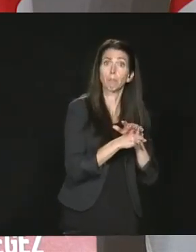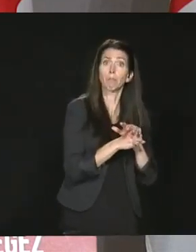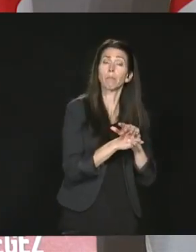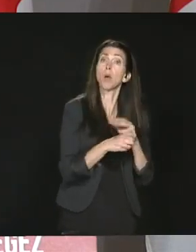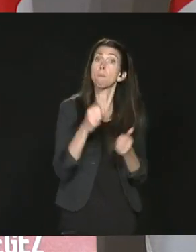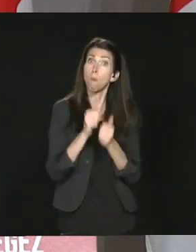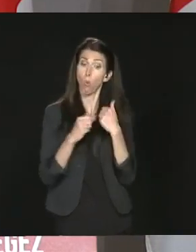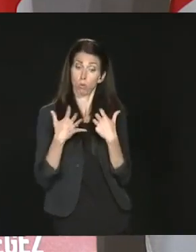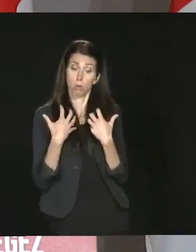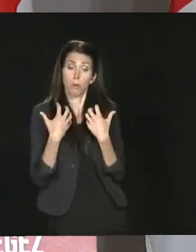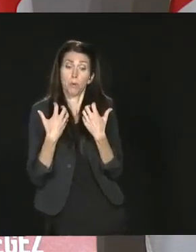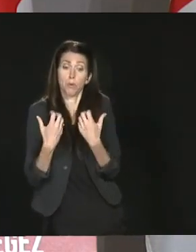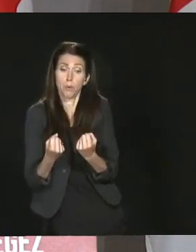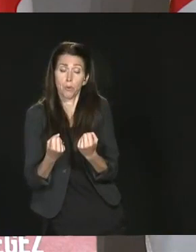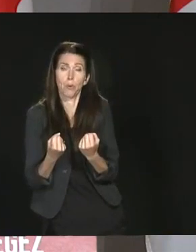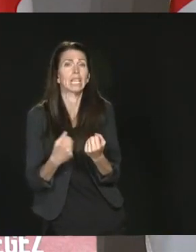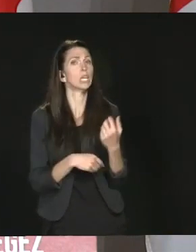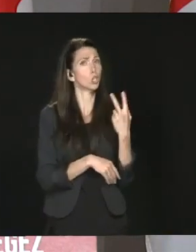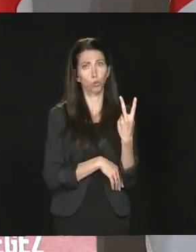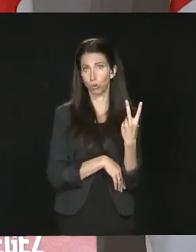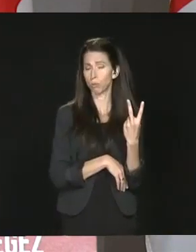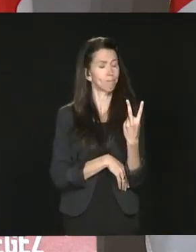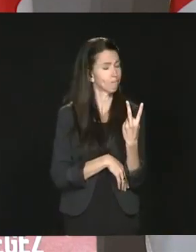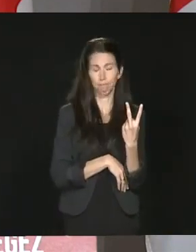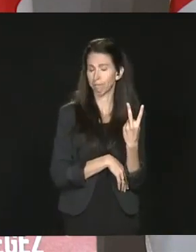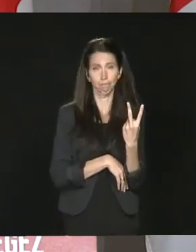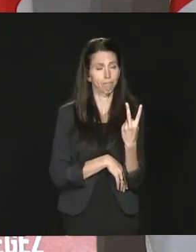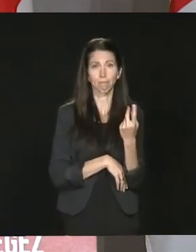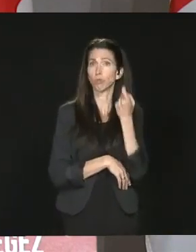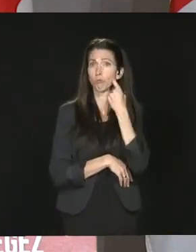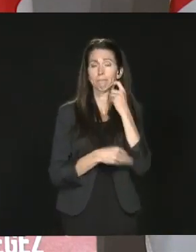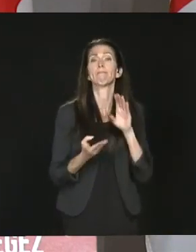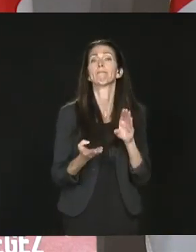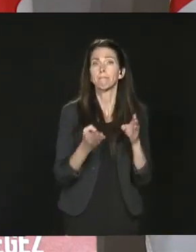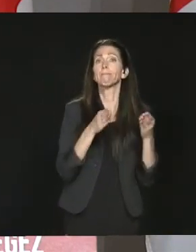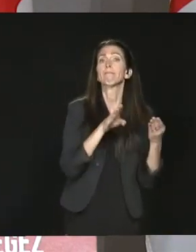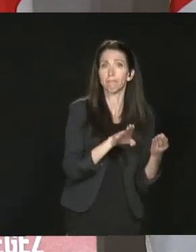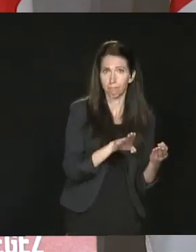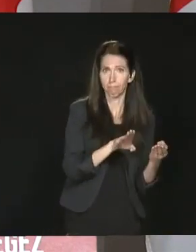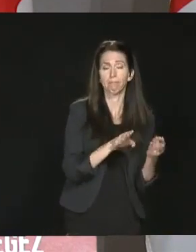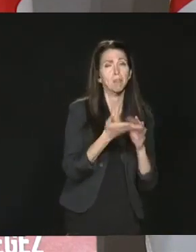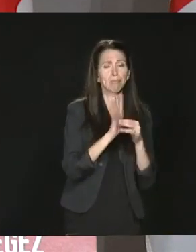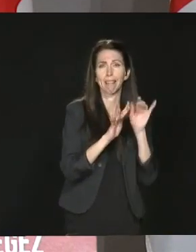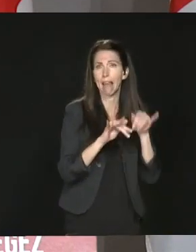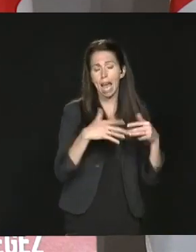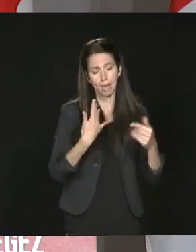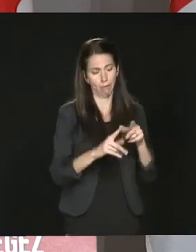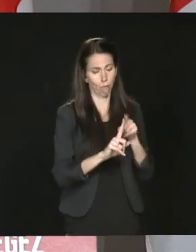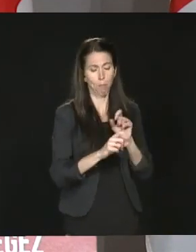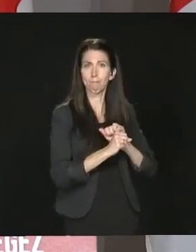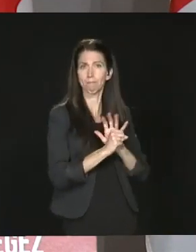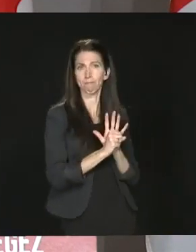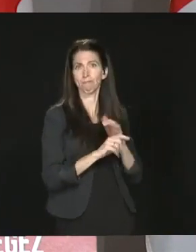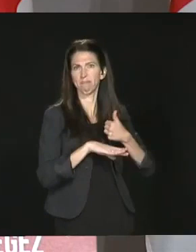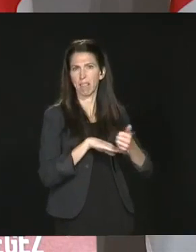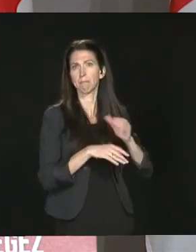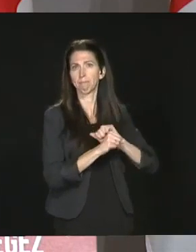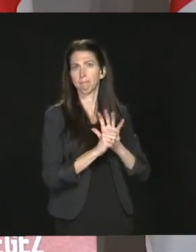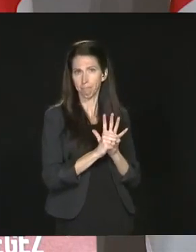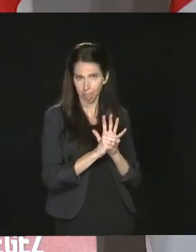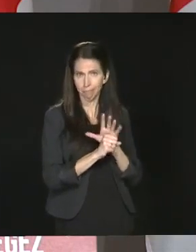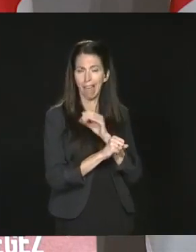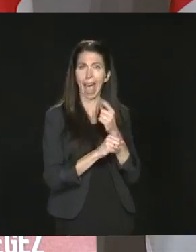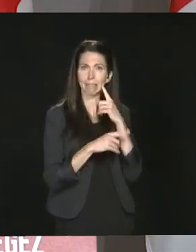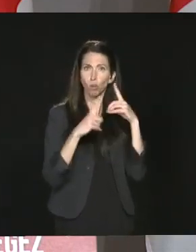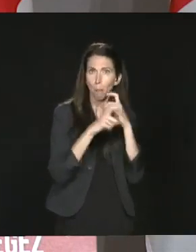acknowledge that two inmates did pass as a result of complications from COVID-19. And these deaths are deeply